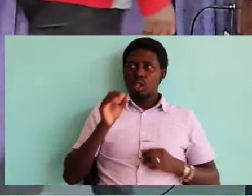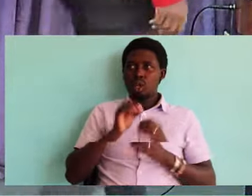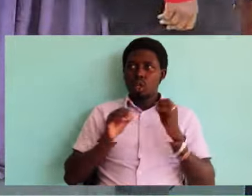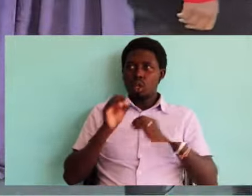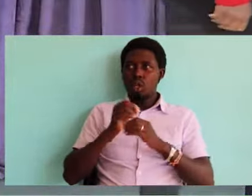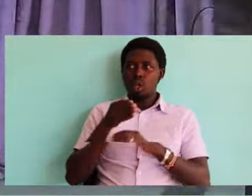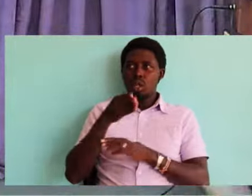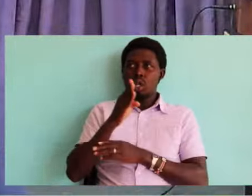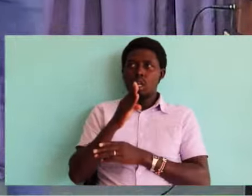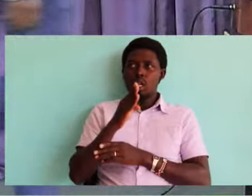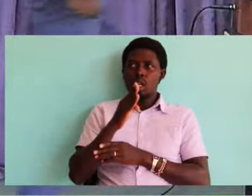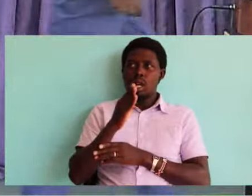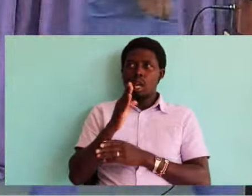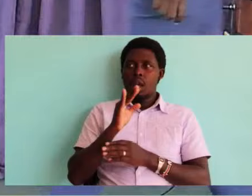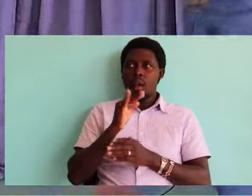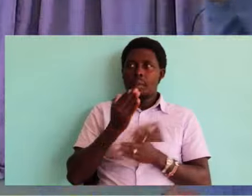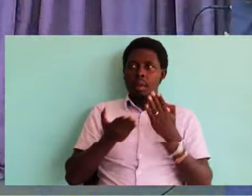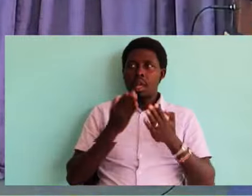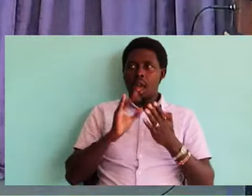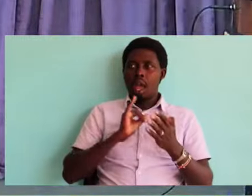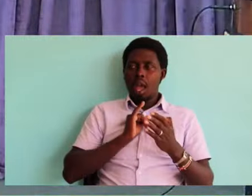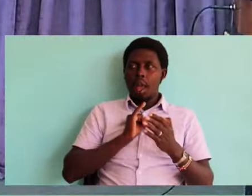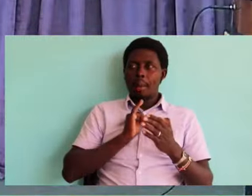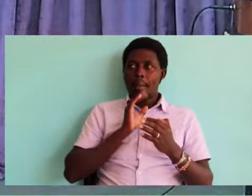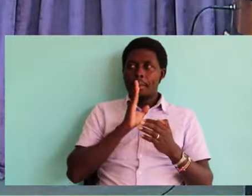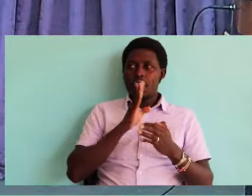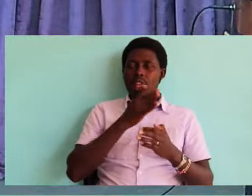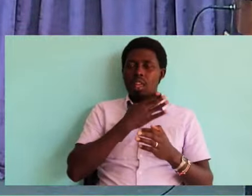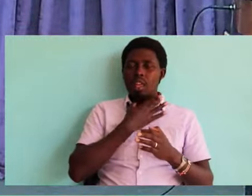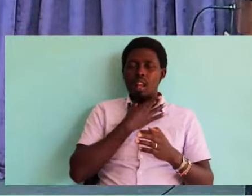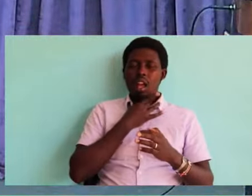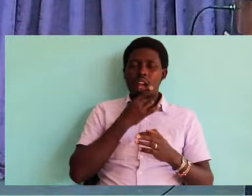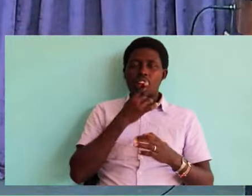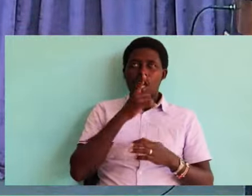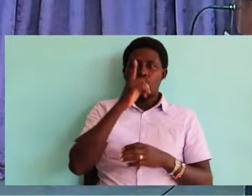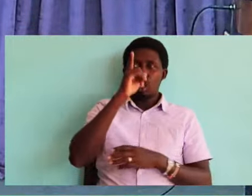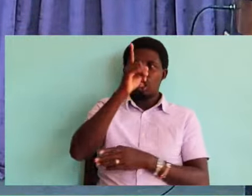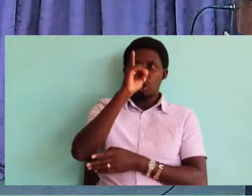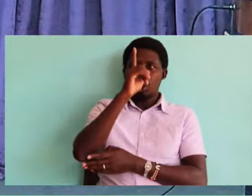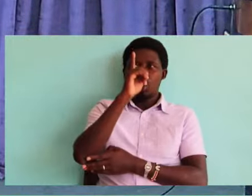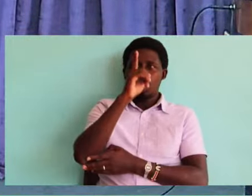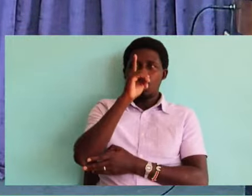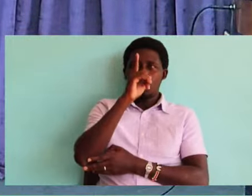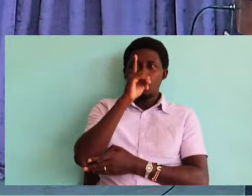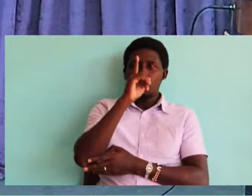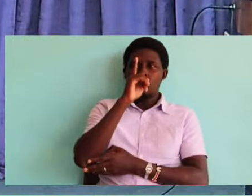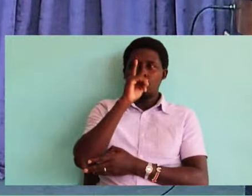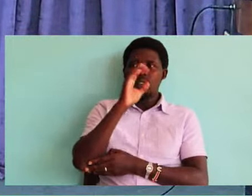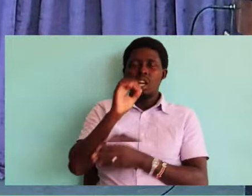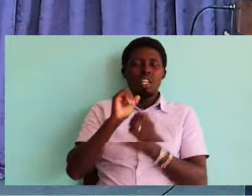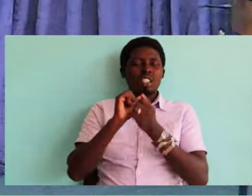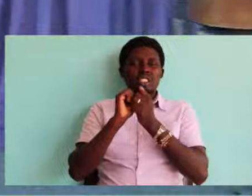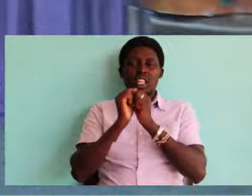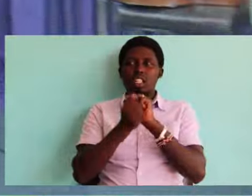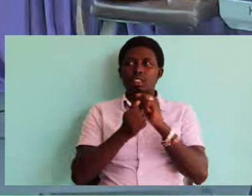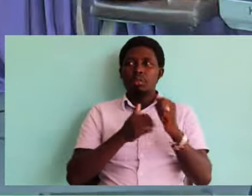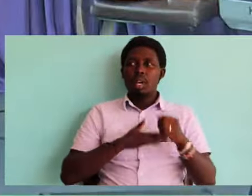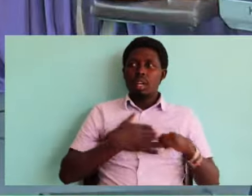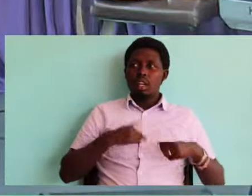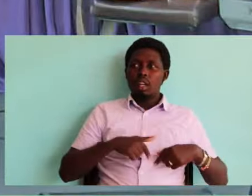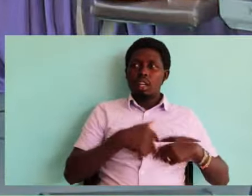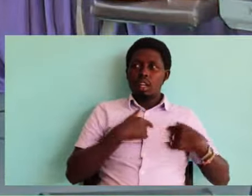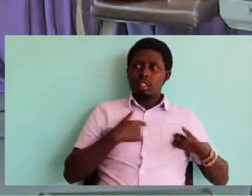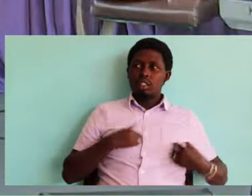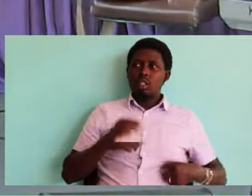God, may I be like you. Let's sing that one more time. Change